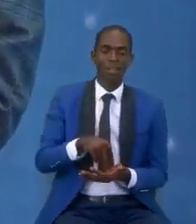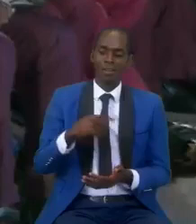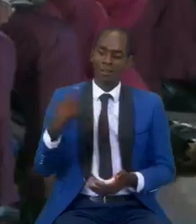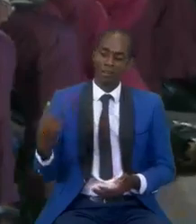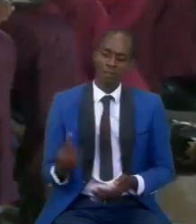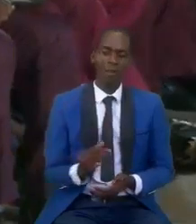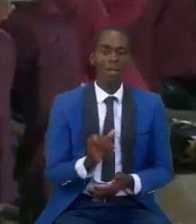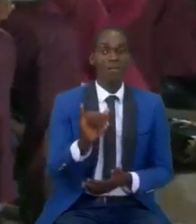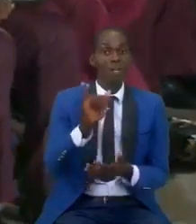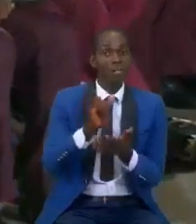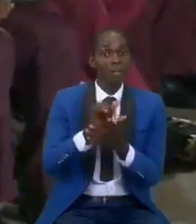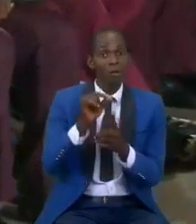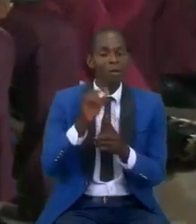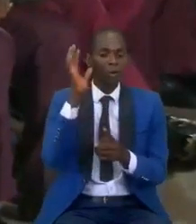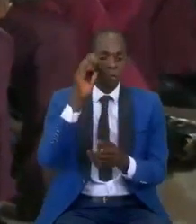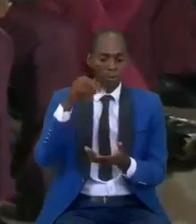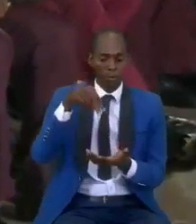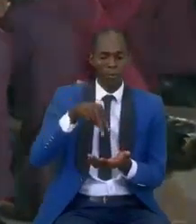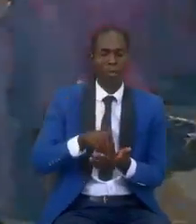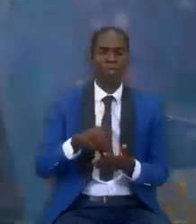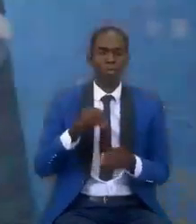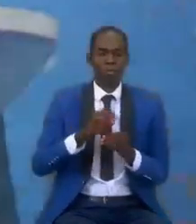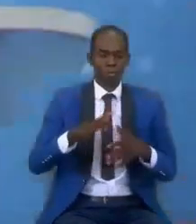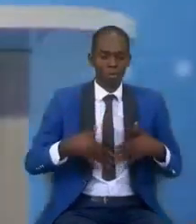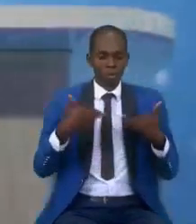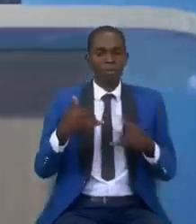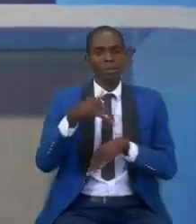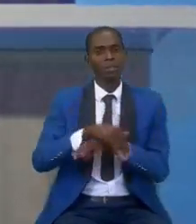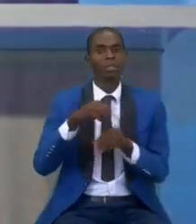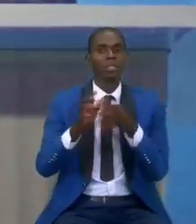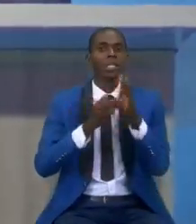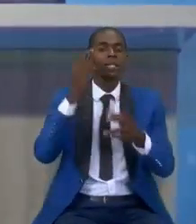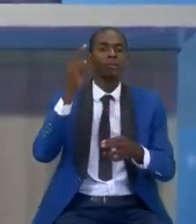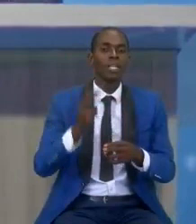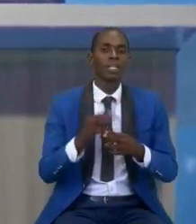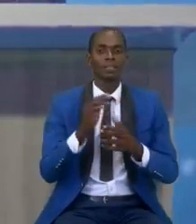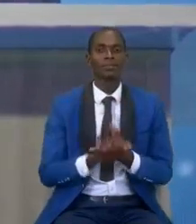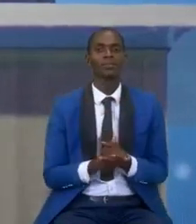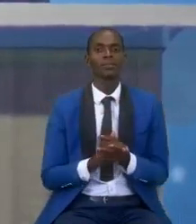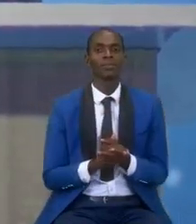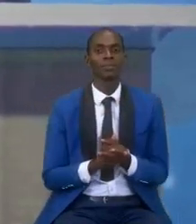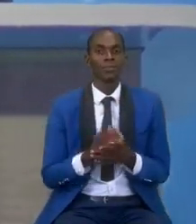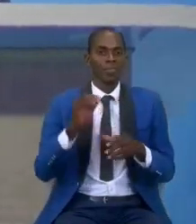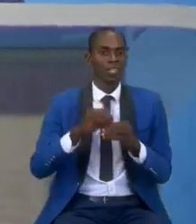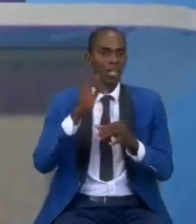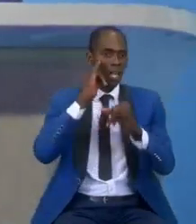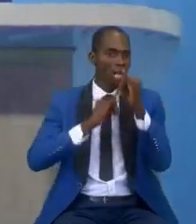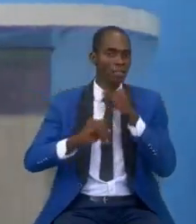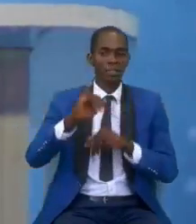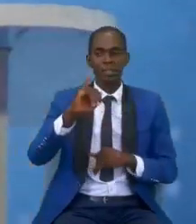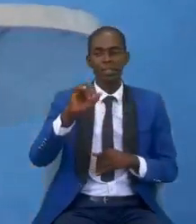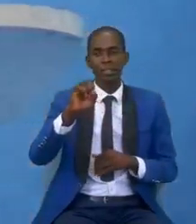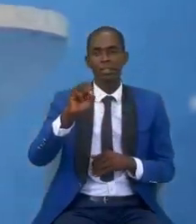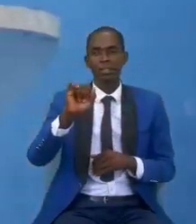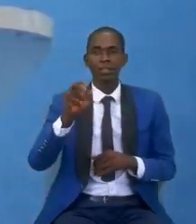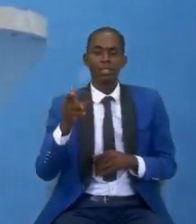in Jesus' name. Isaiah chapter 44, and we're reading from verse 28.